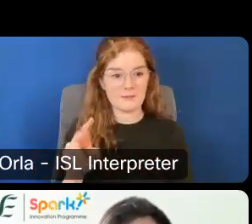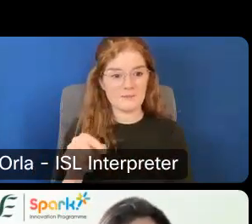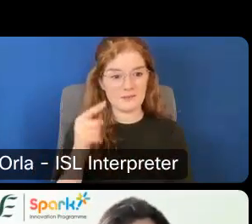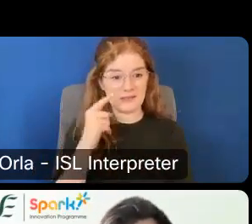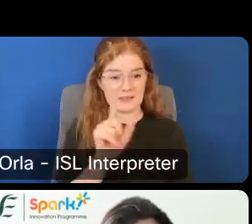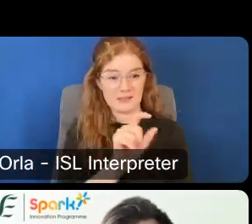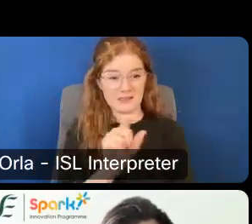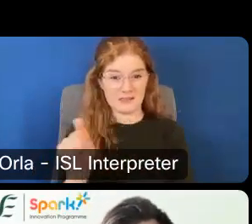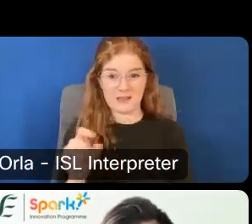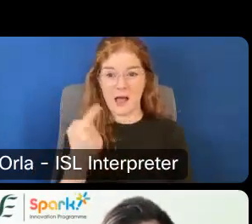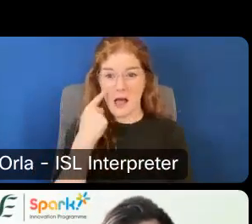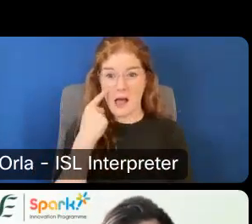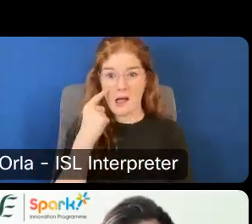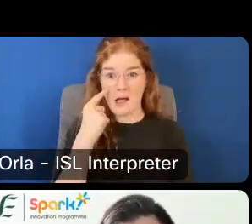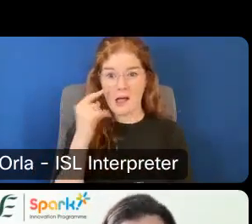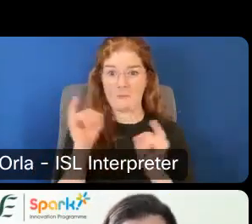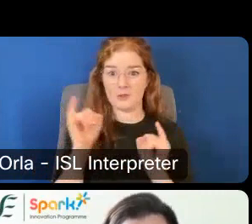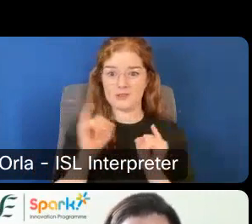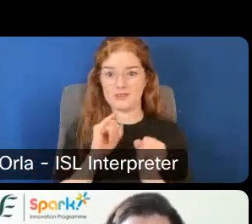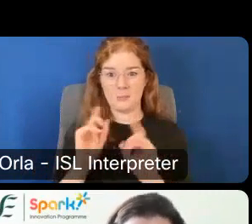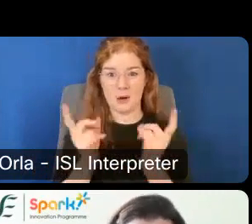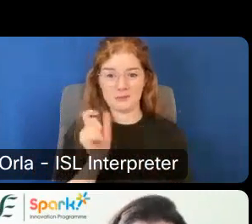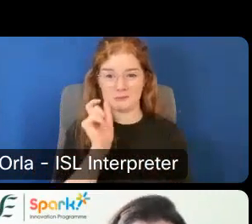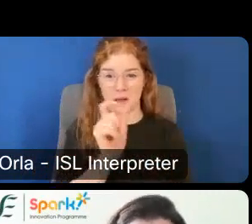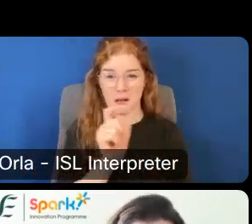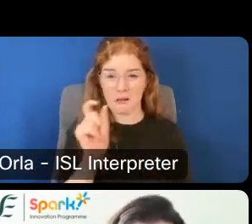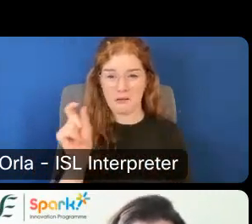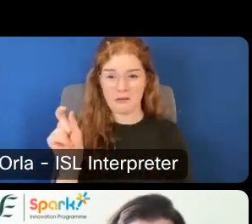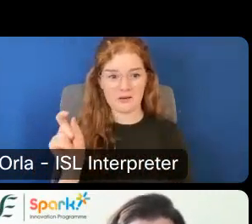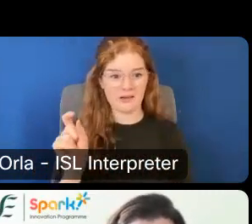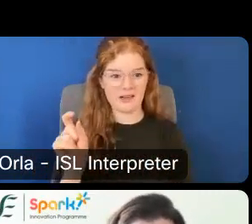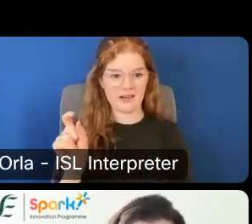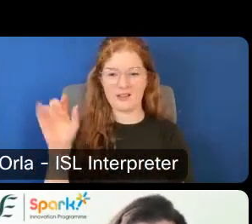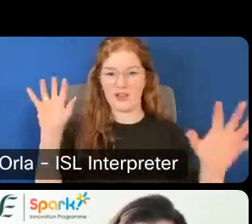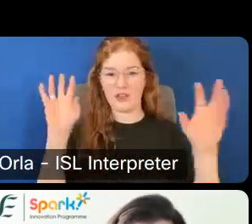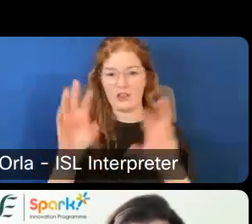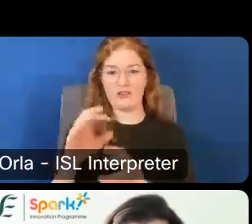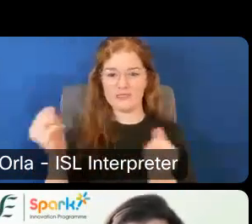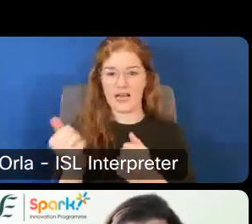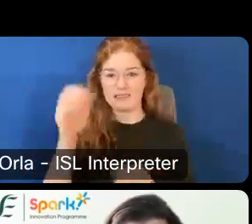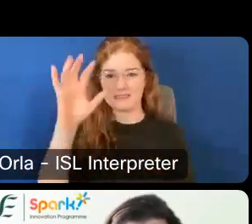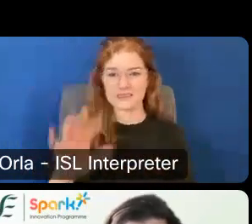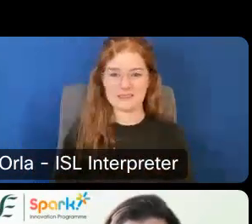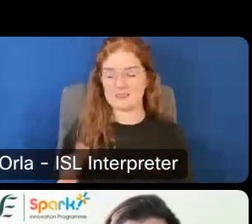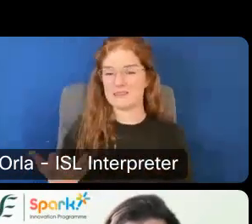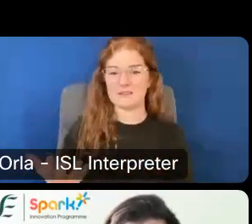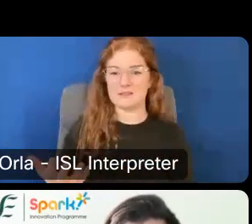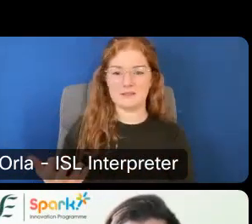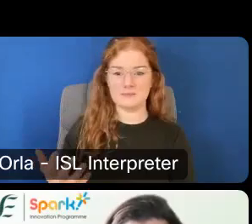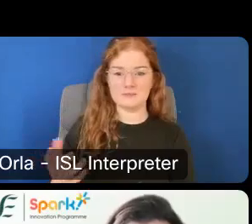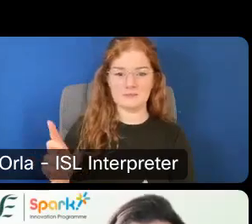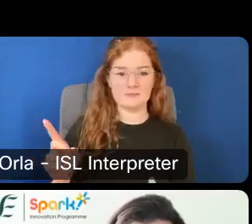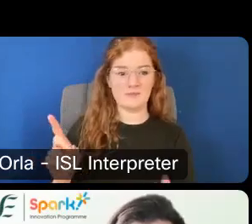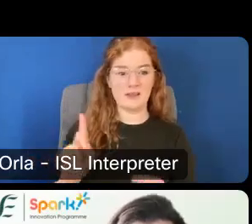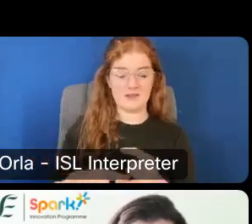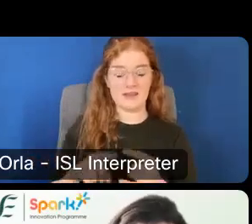the eye emergency department, which was full of cluttered signs and posters. And then lastly, this is an